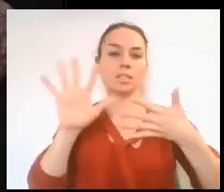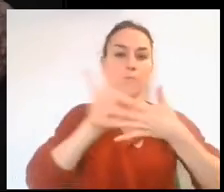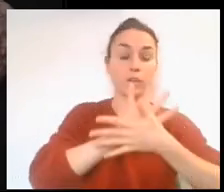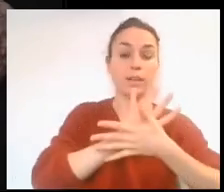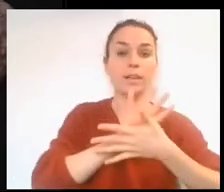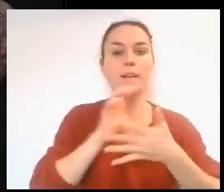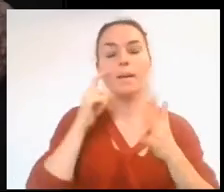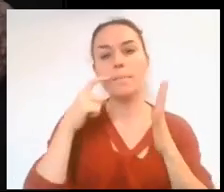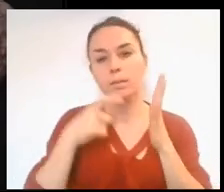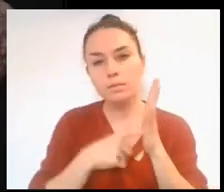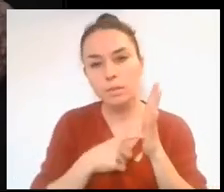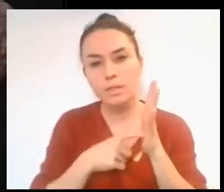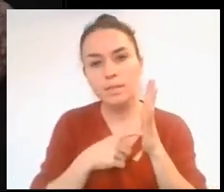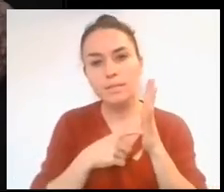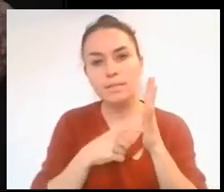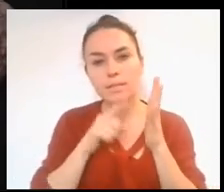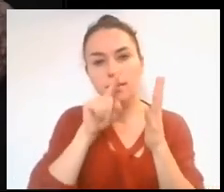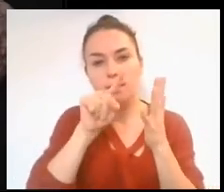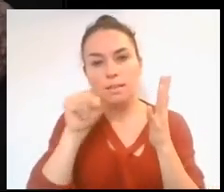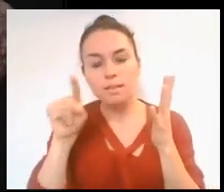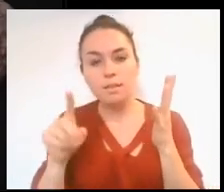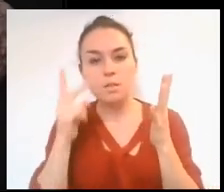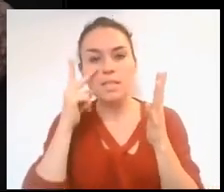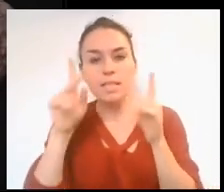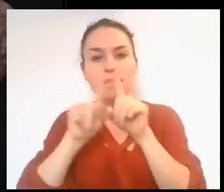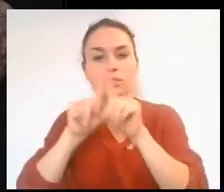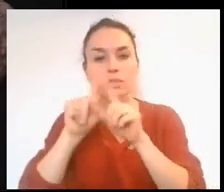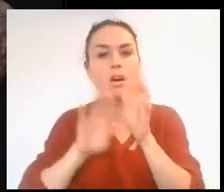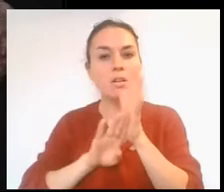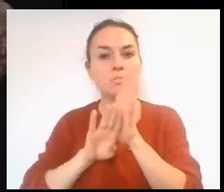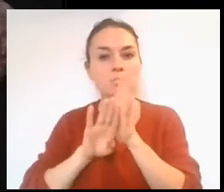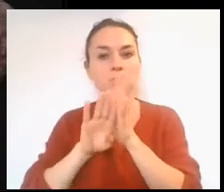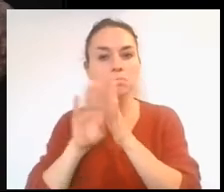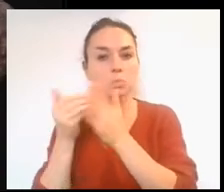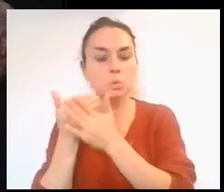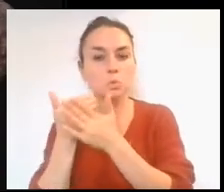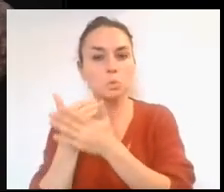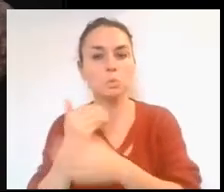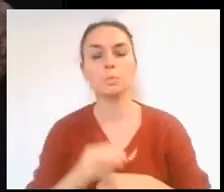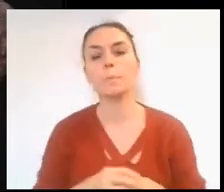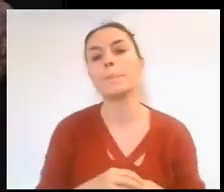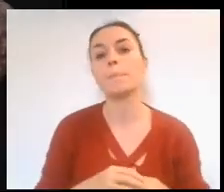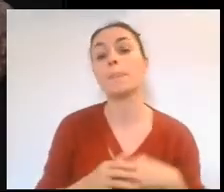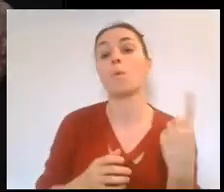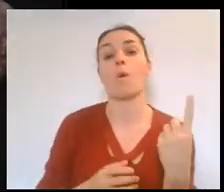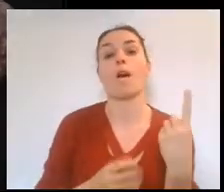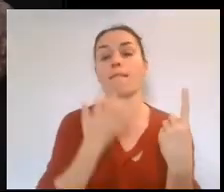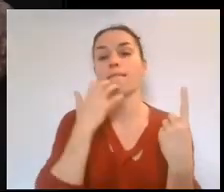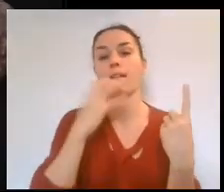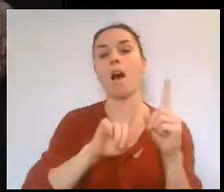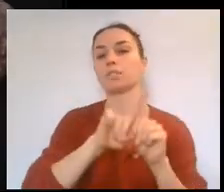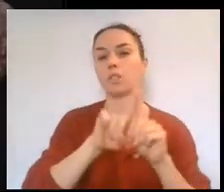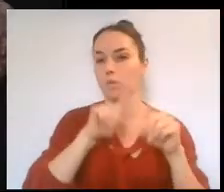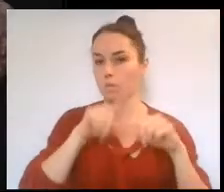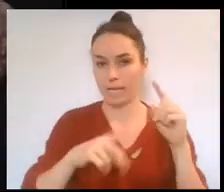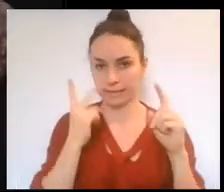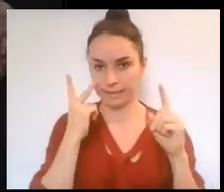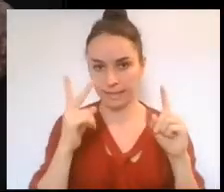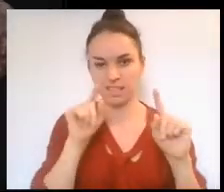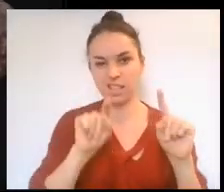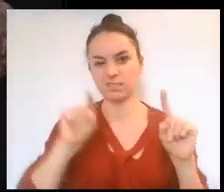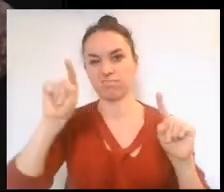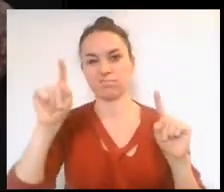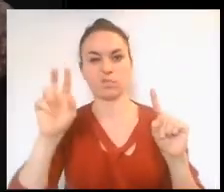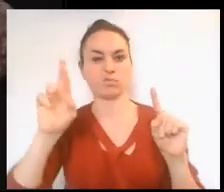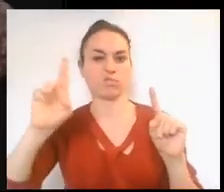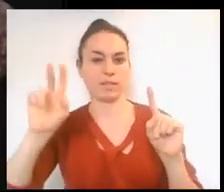where stars are being formed. And there's a hot star that's not in this image, it's to the upper right, that is actually